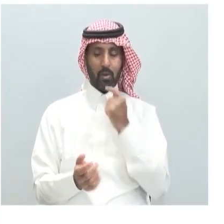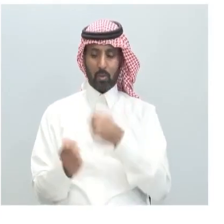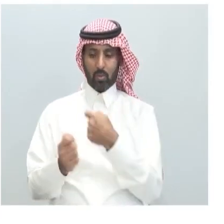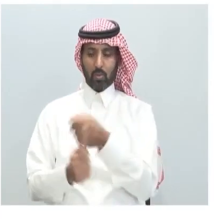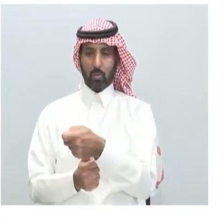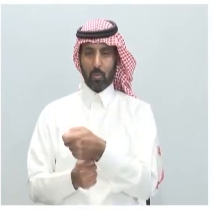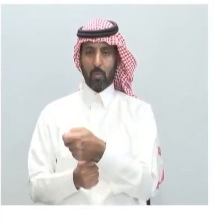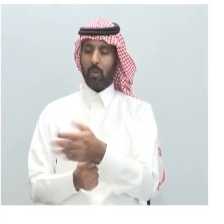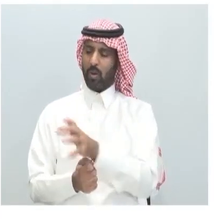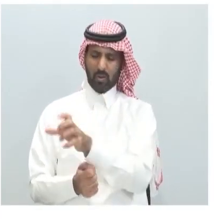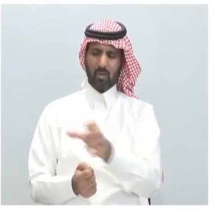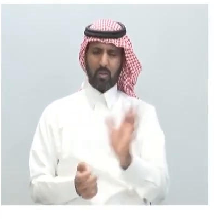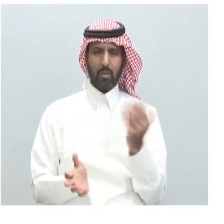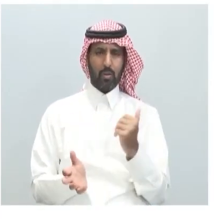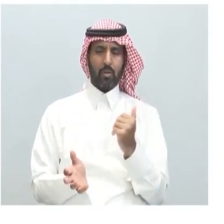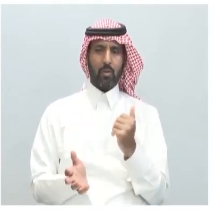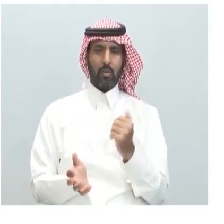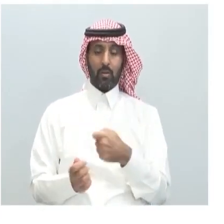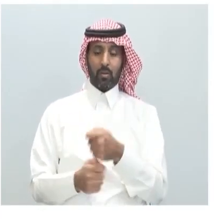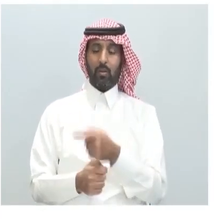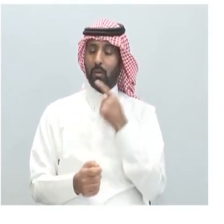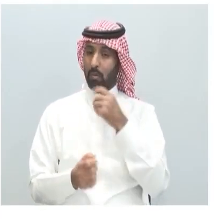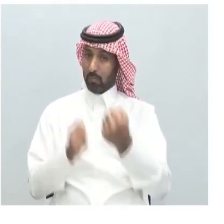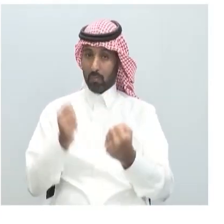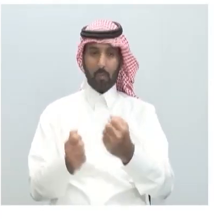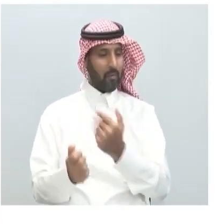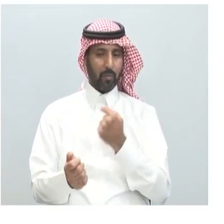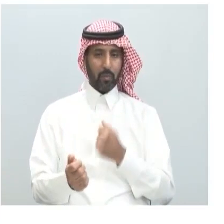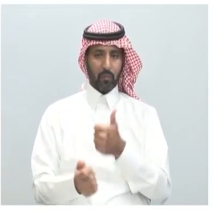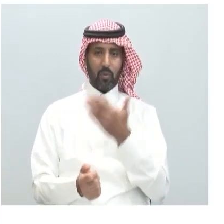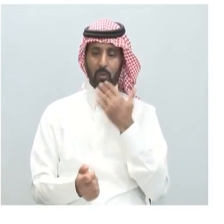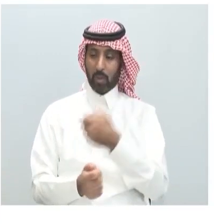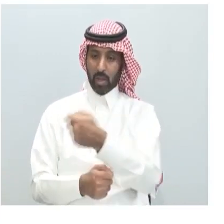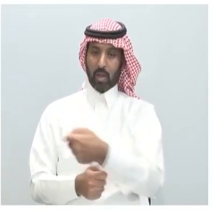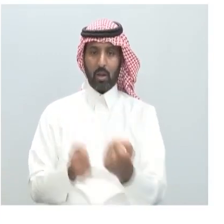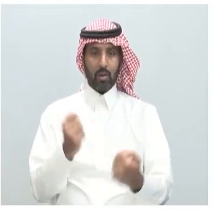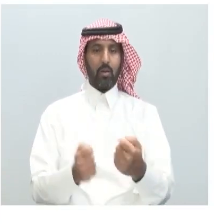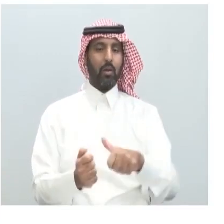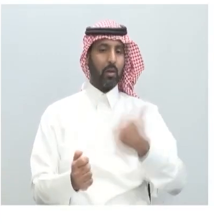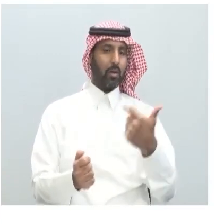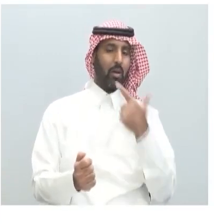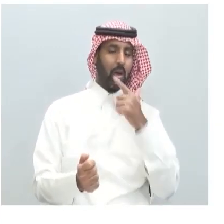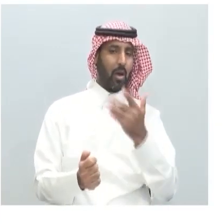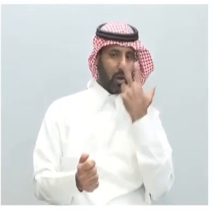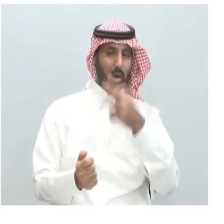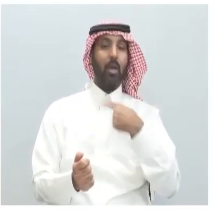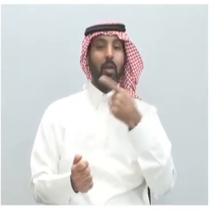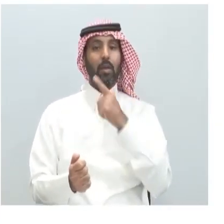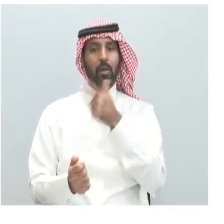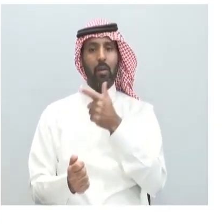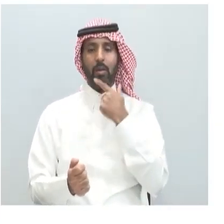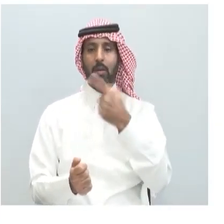buy something, to buy a car. I don't have enough money to buy a car. Number 6, I can speak